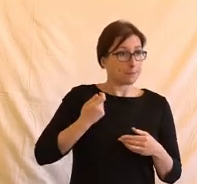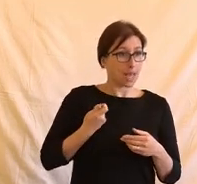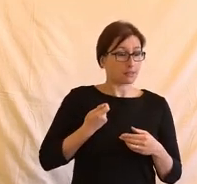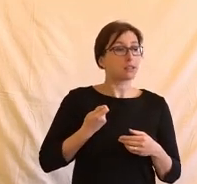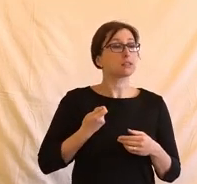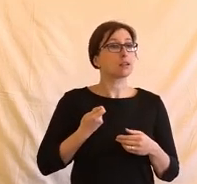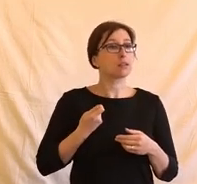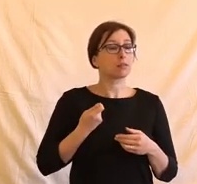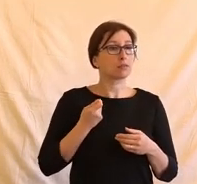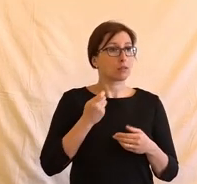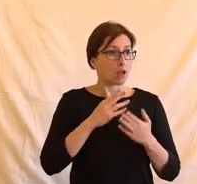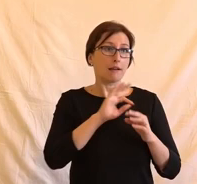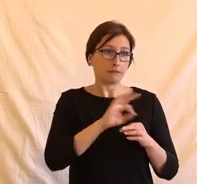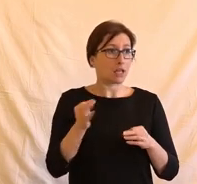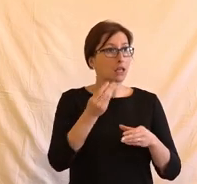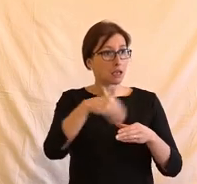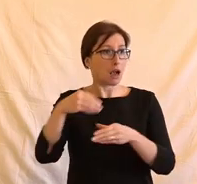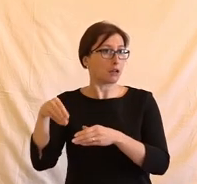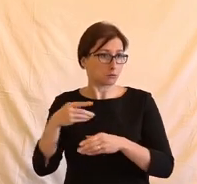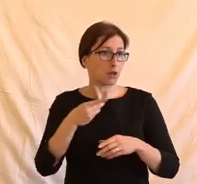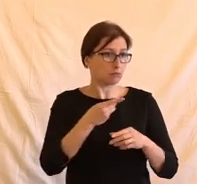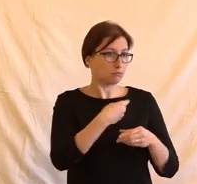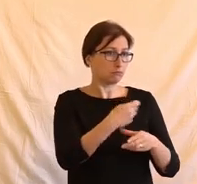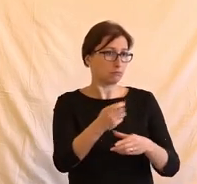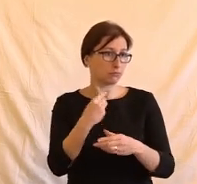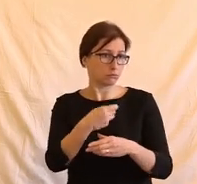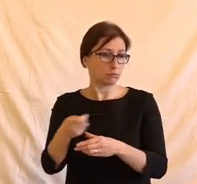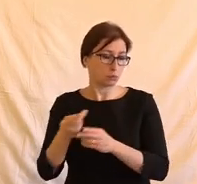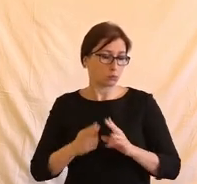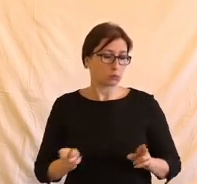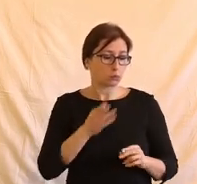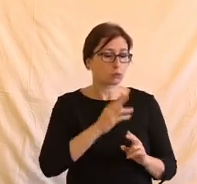peněžence, protluču se i pomocí kart.